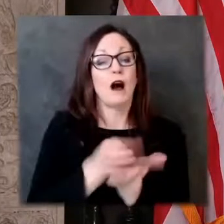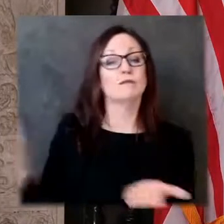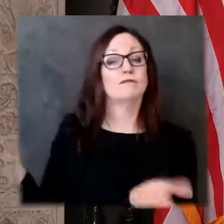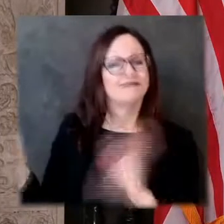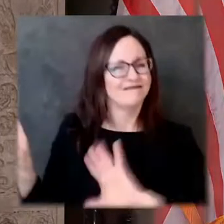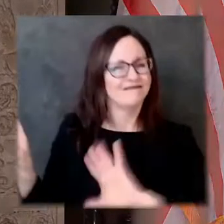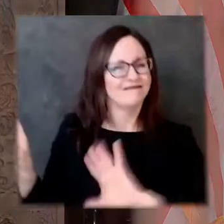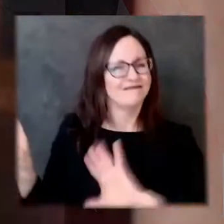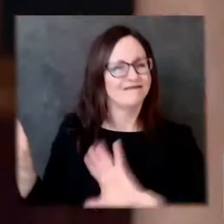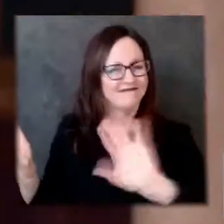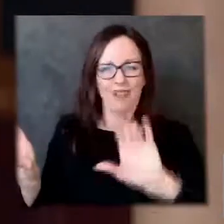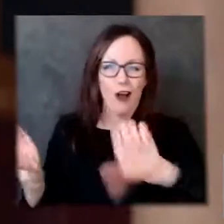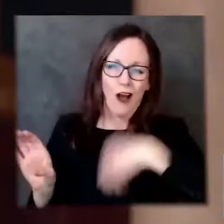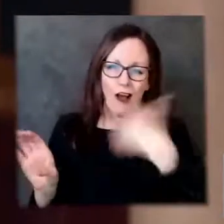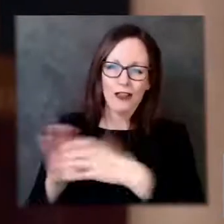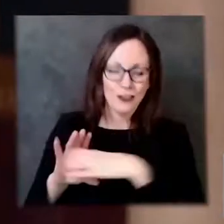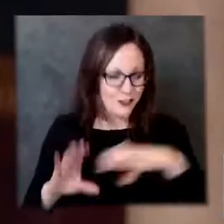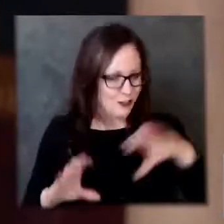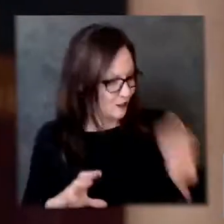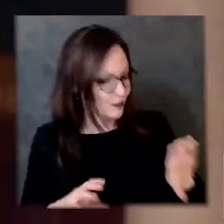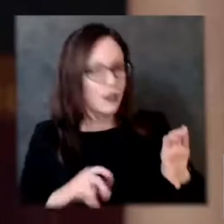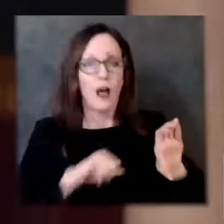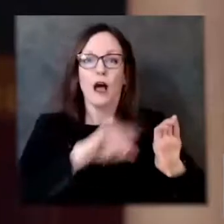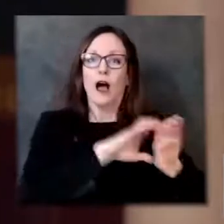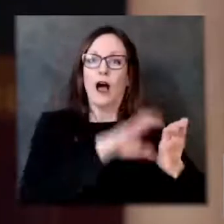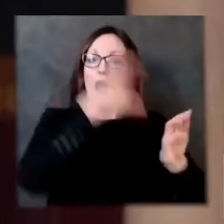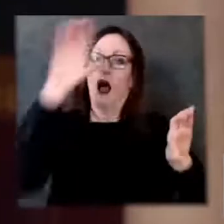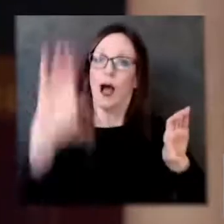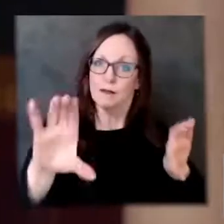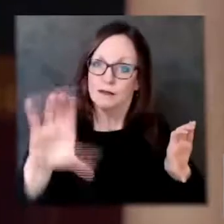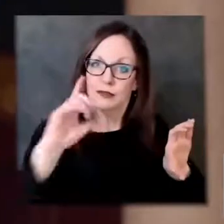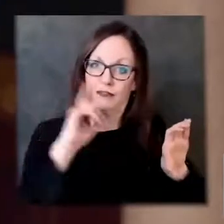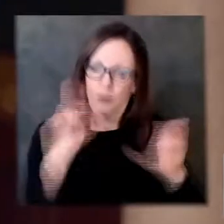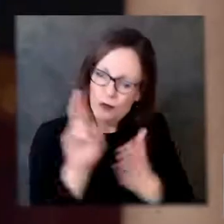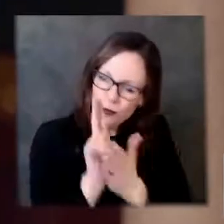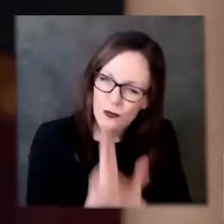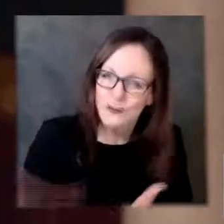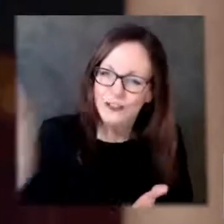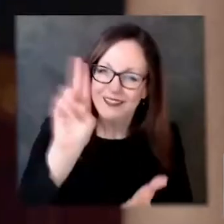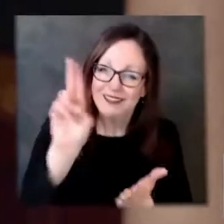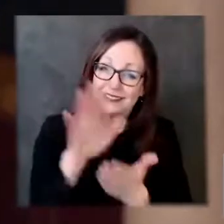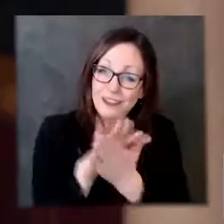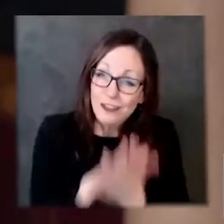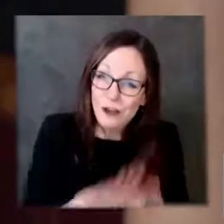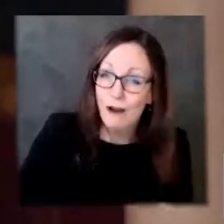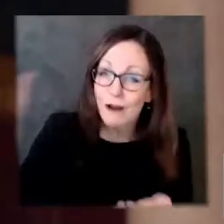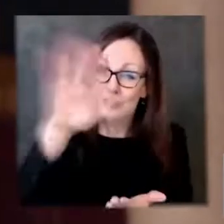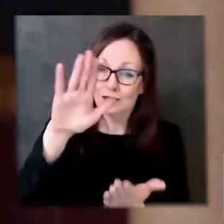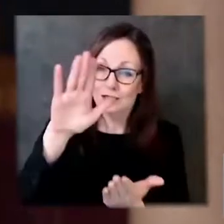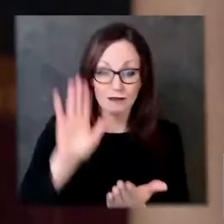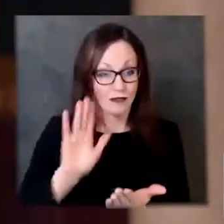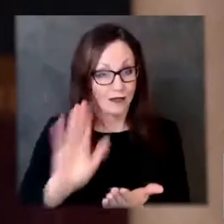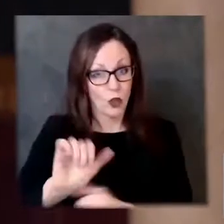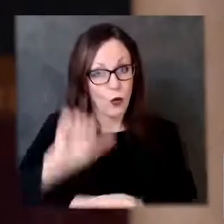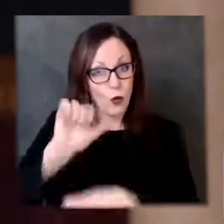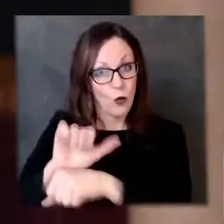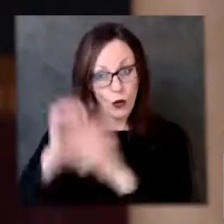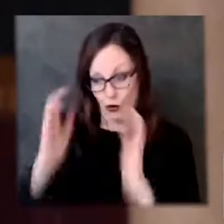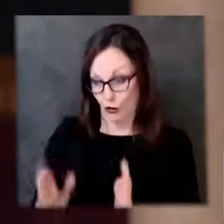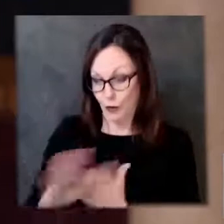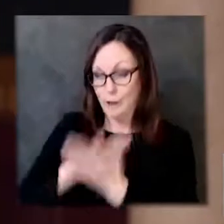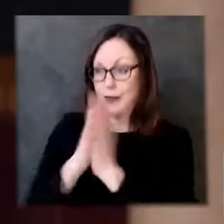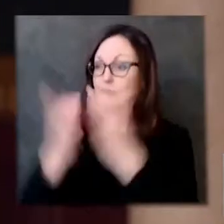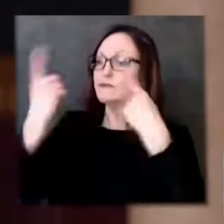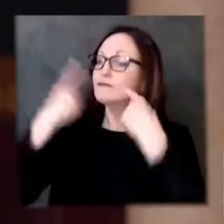back. Our universities and technical college systems have a proud and proven history of not only preparing students to enter